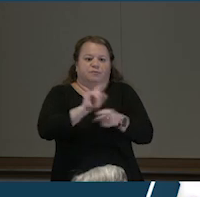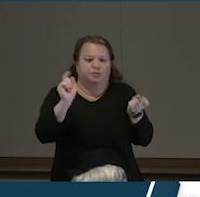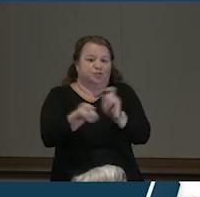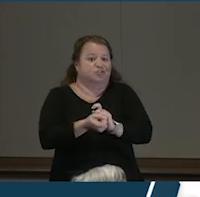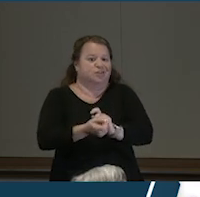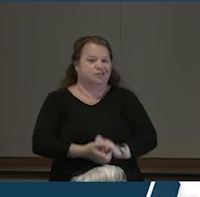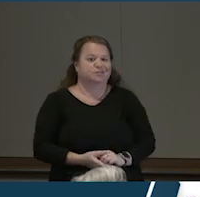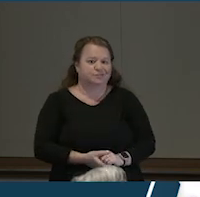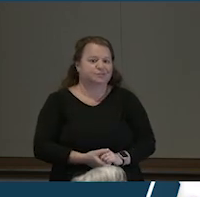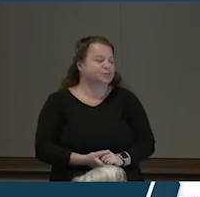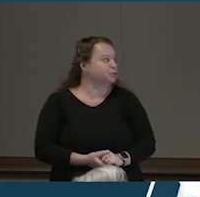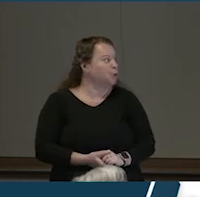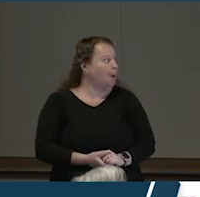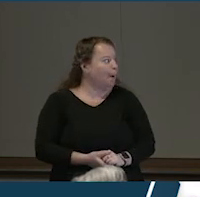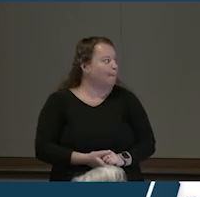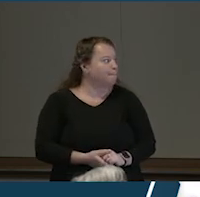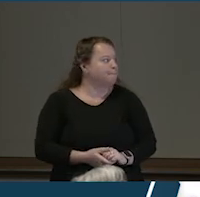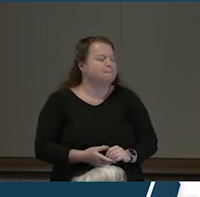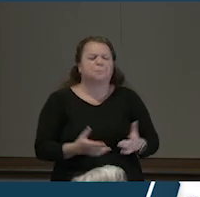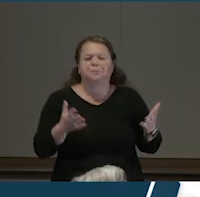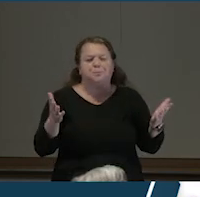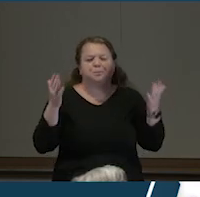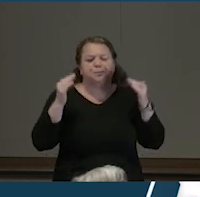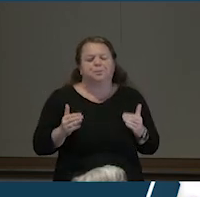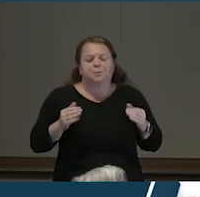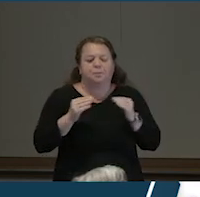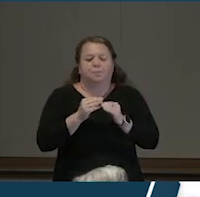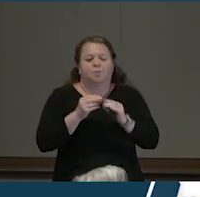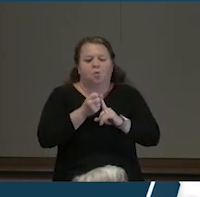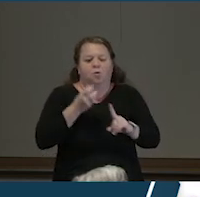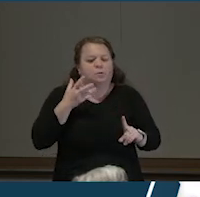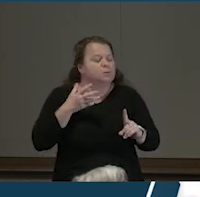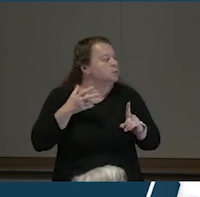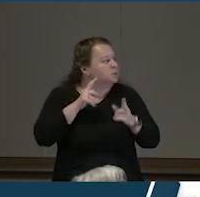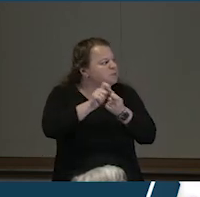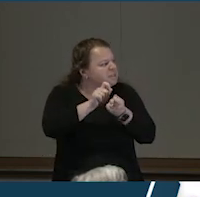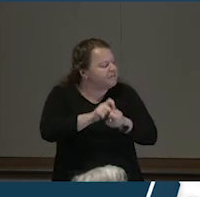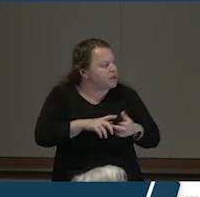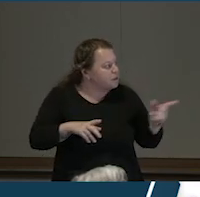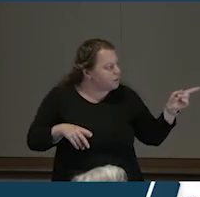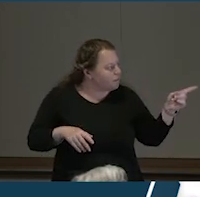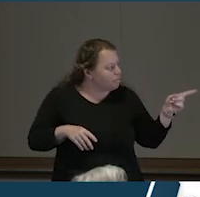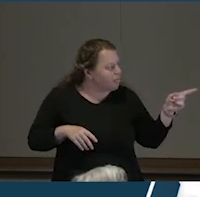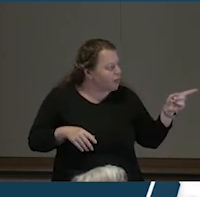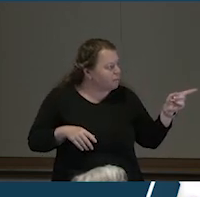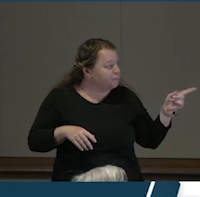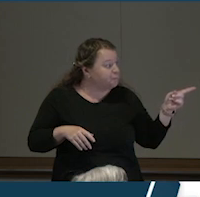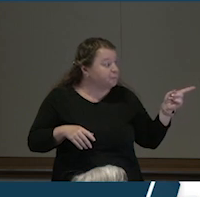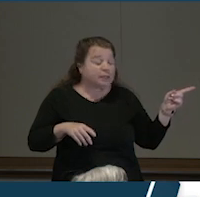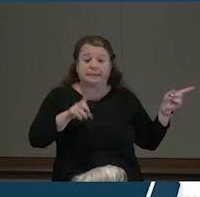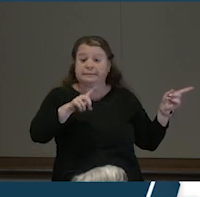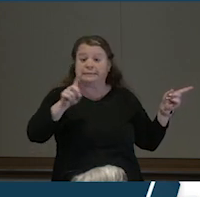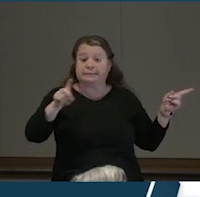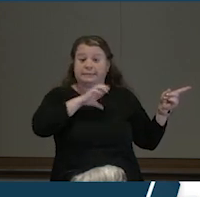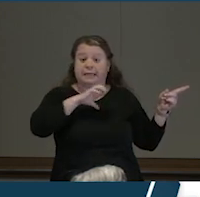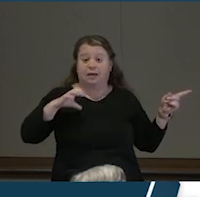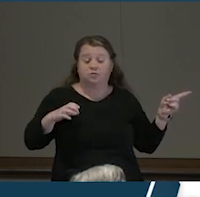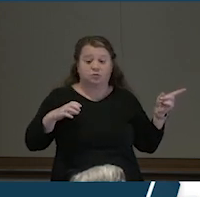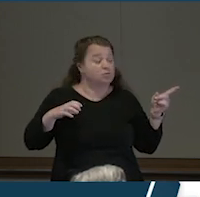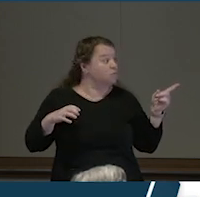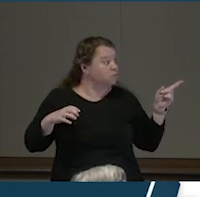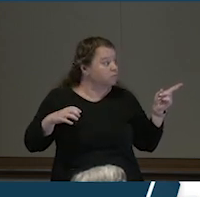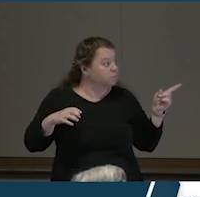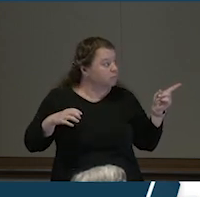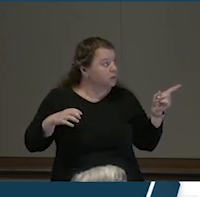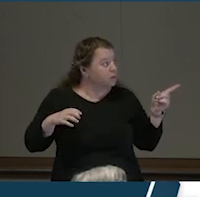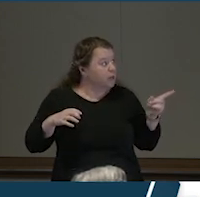All right, and I'll go through more specific. So in case you didn't know, I just have the slide on the DD Council. If you guys, there's a table, so I encourage